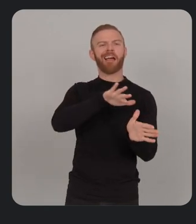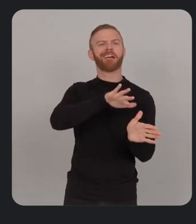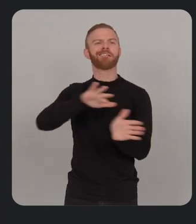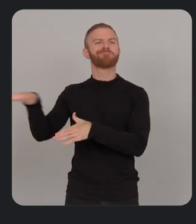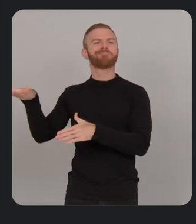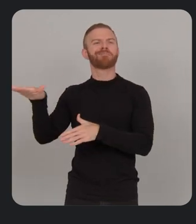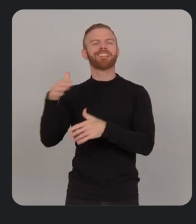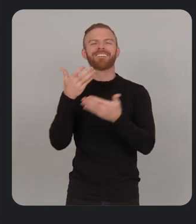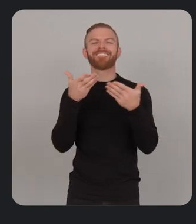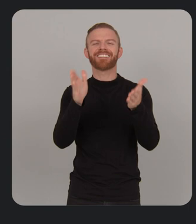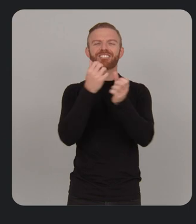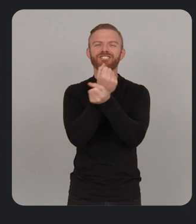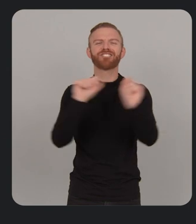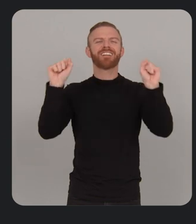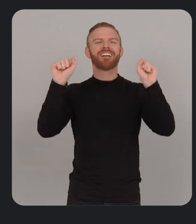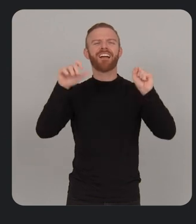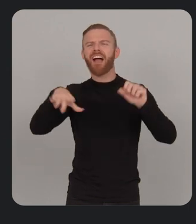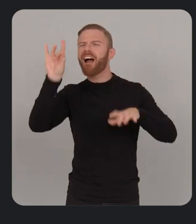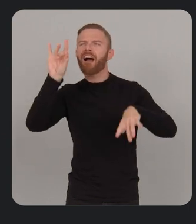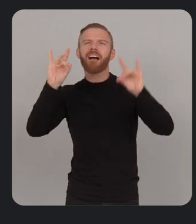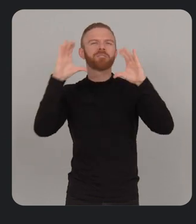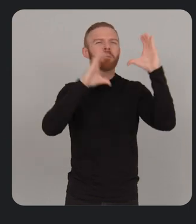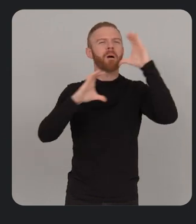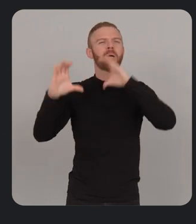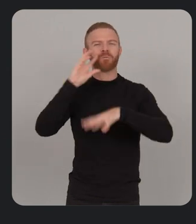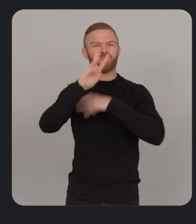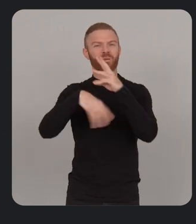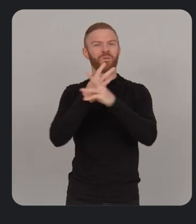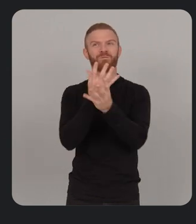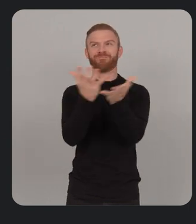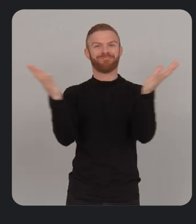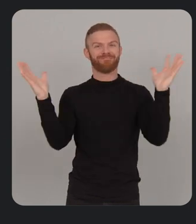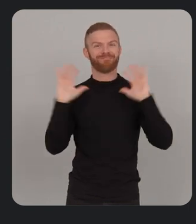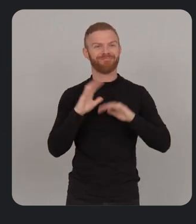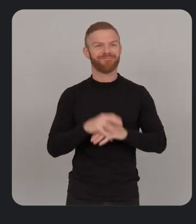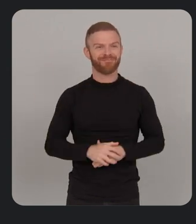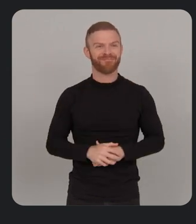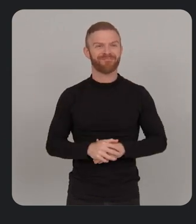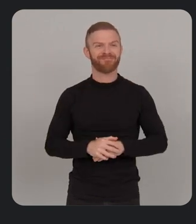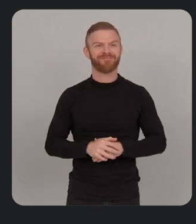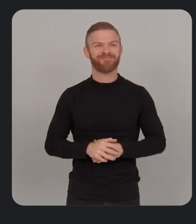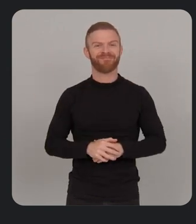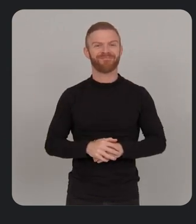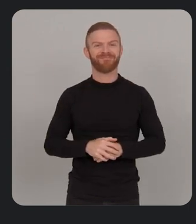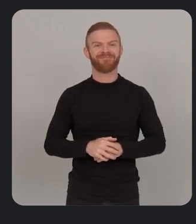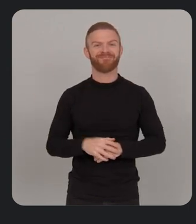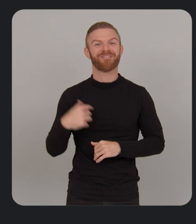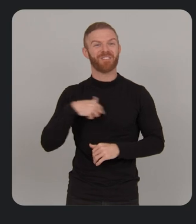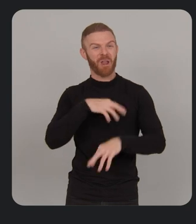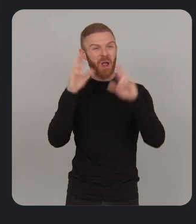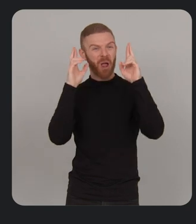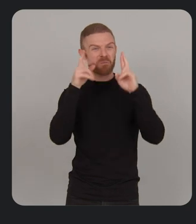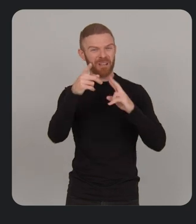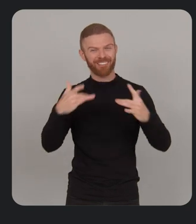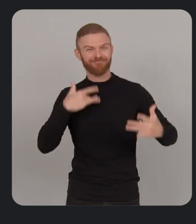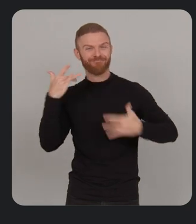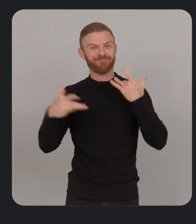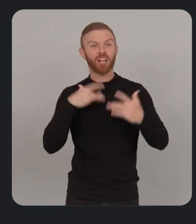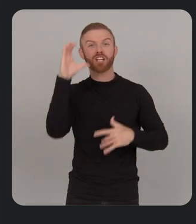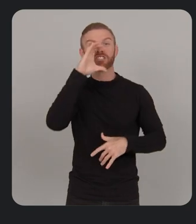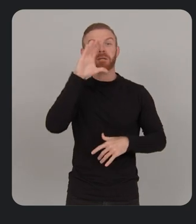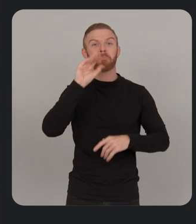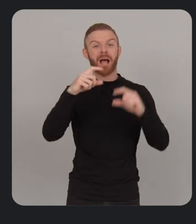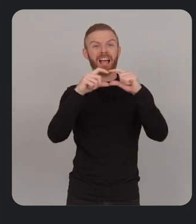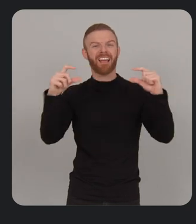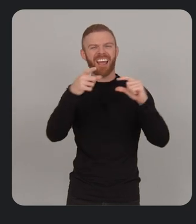and free you up to discover and explore the world around you we hope you're excited to search